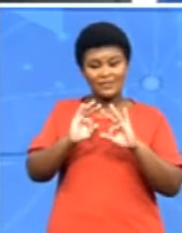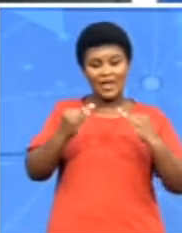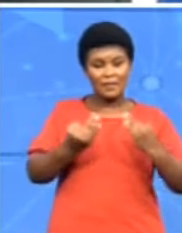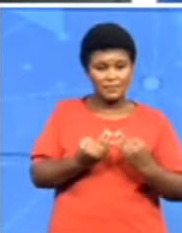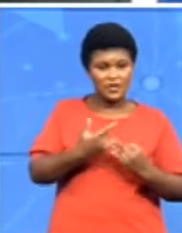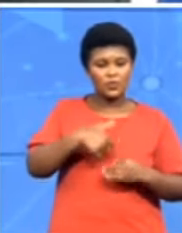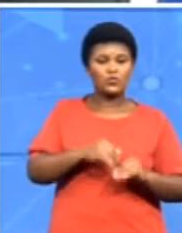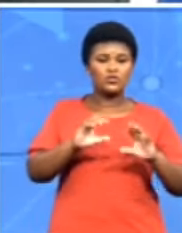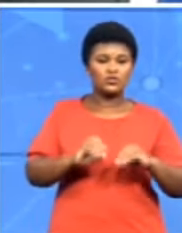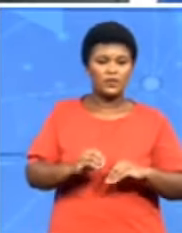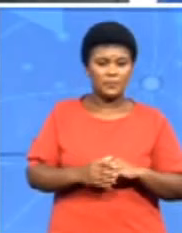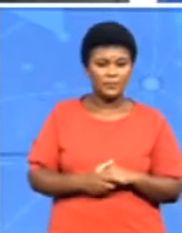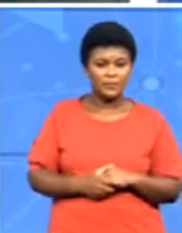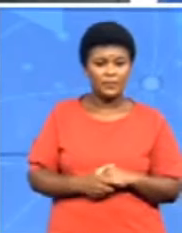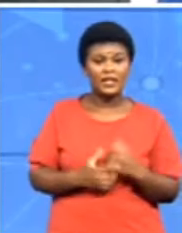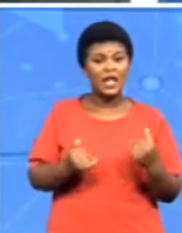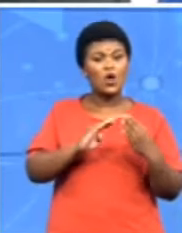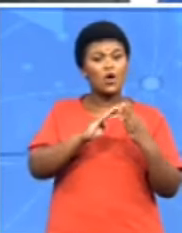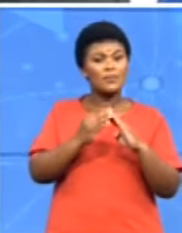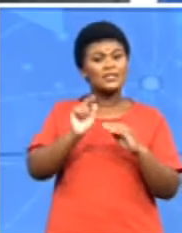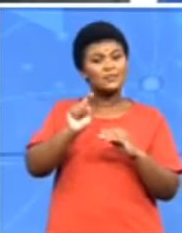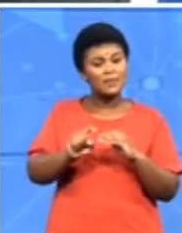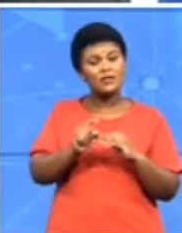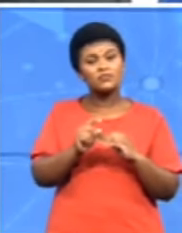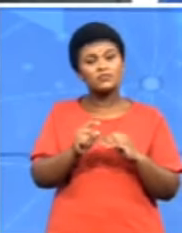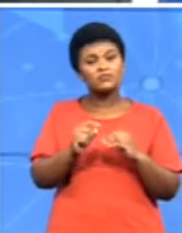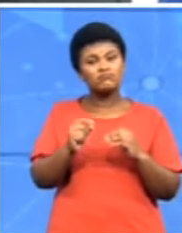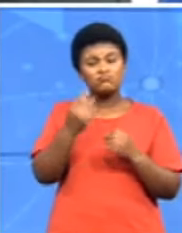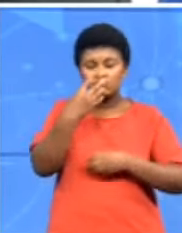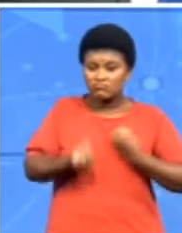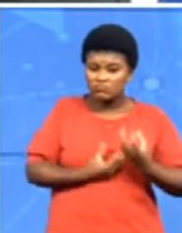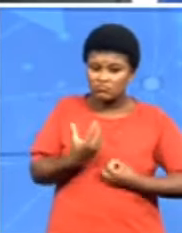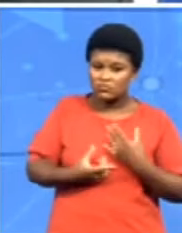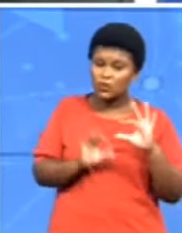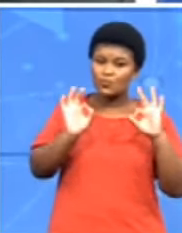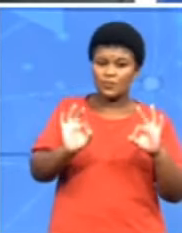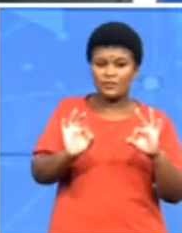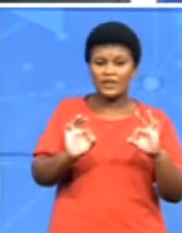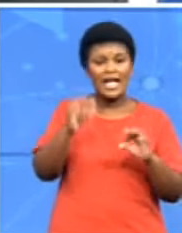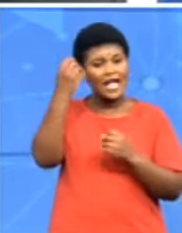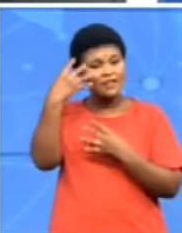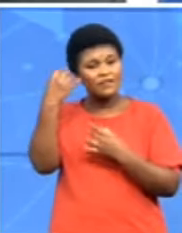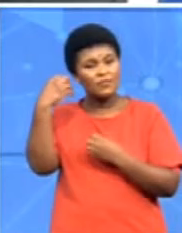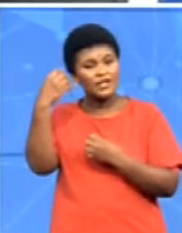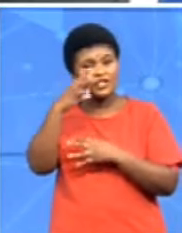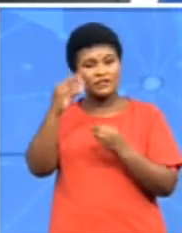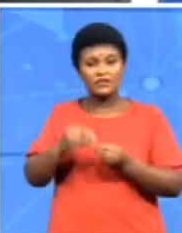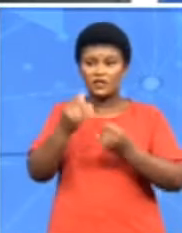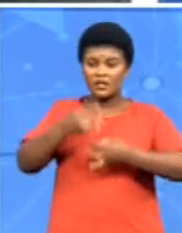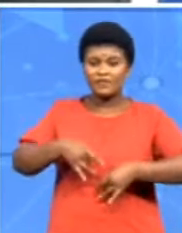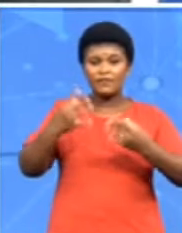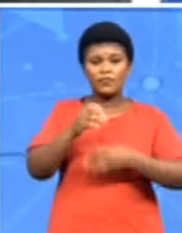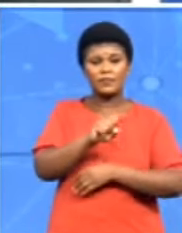forward and give out information properly and be protected as well. So because we need to protect those whistleblowers to make sure